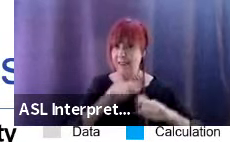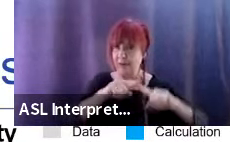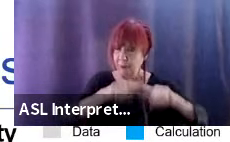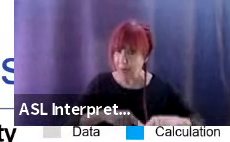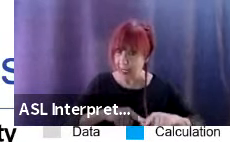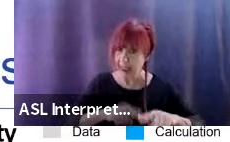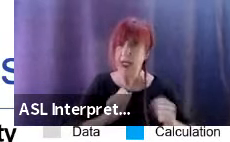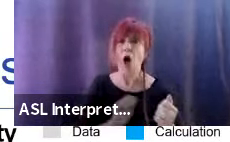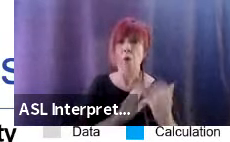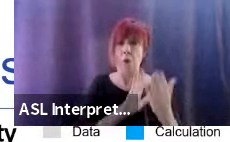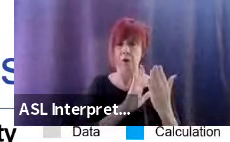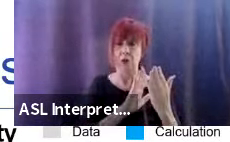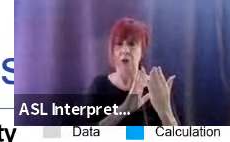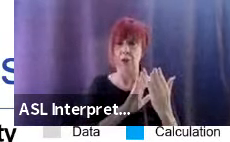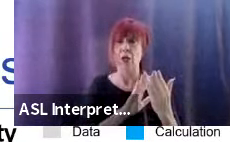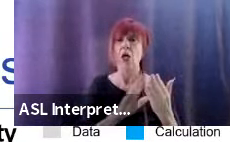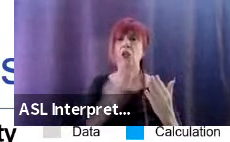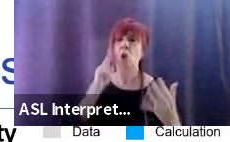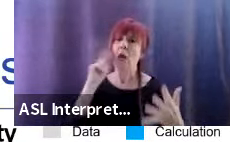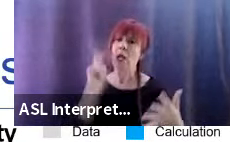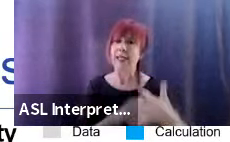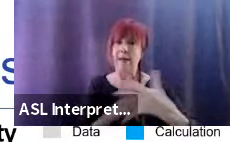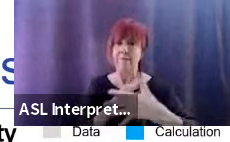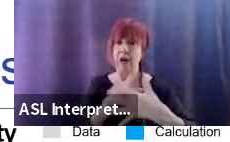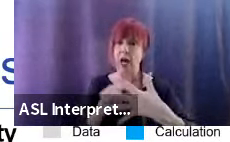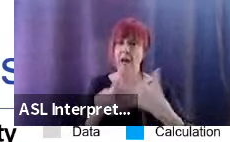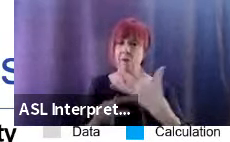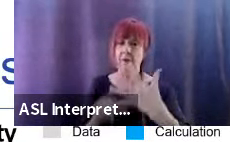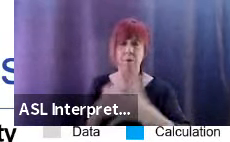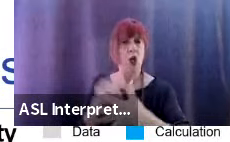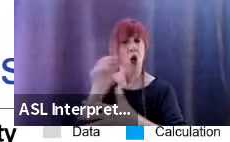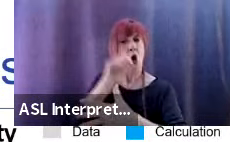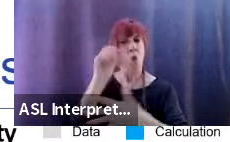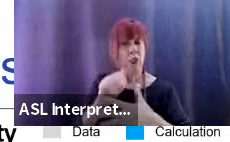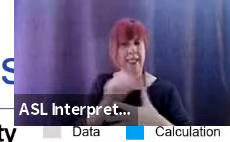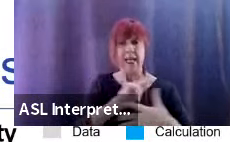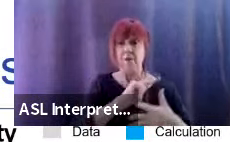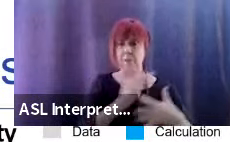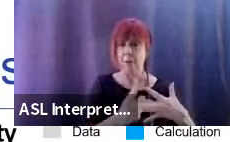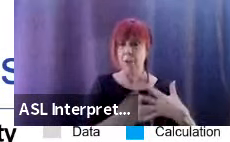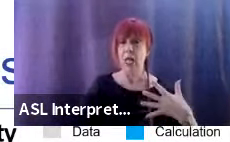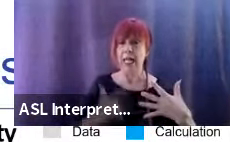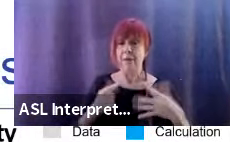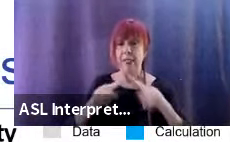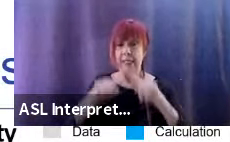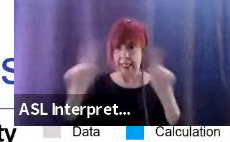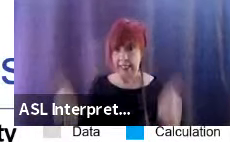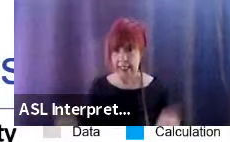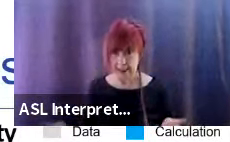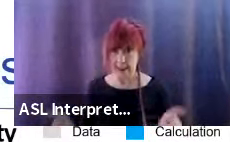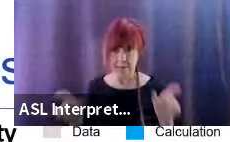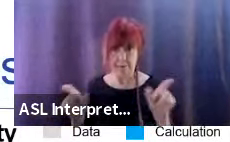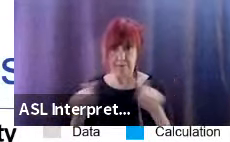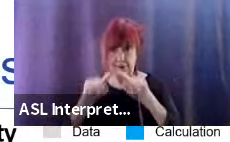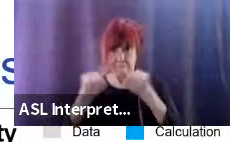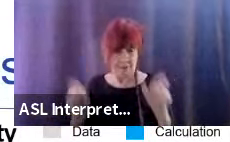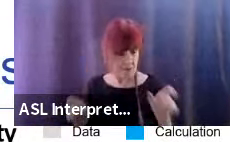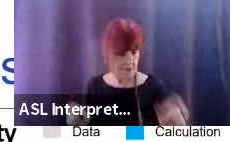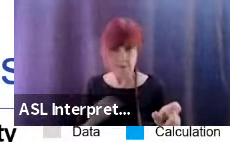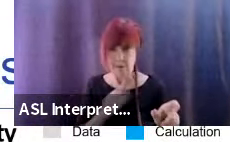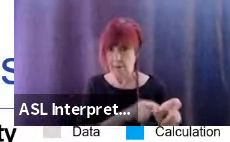counties. And we looked at basically 5 factors. We looked at the percentage of the population that was living in the lowest quartile, right? So we've been talking about